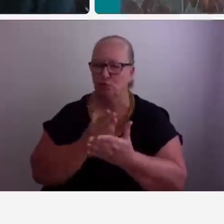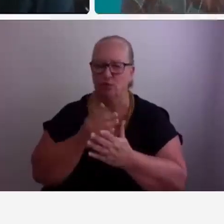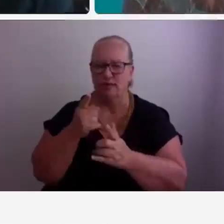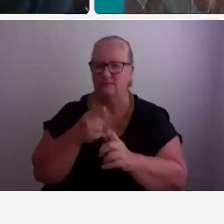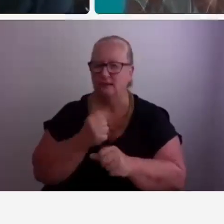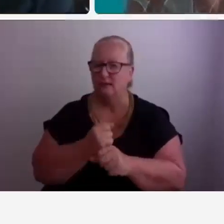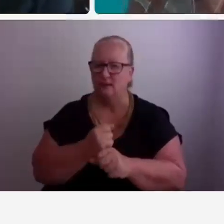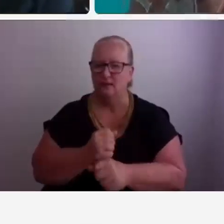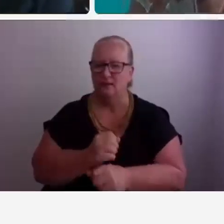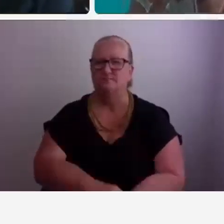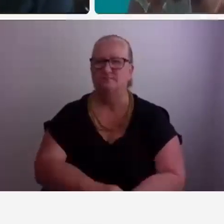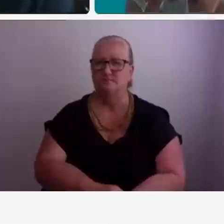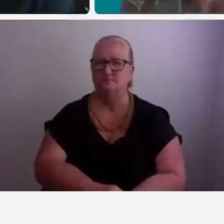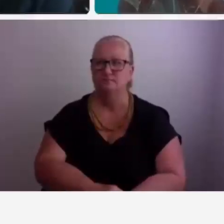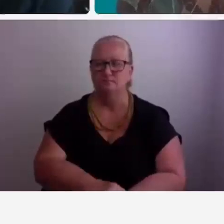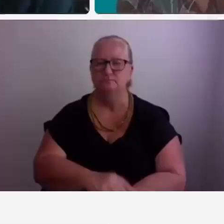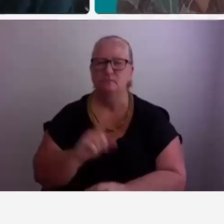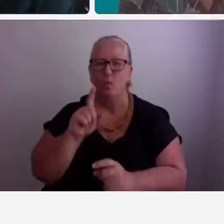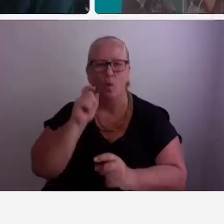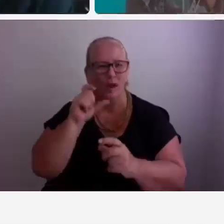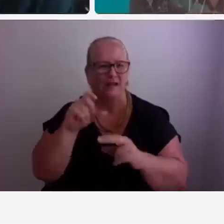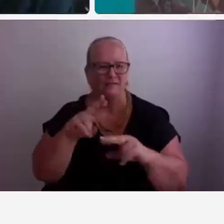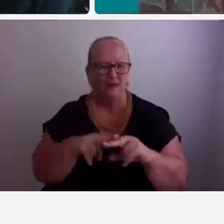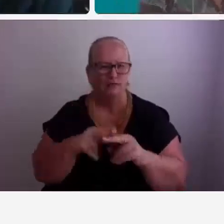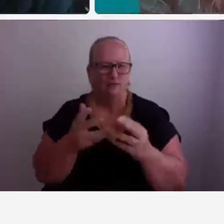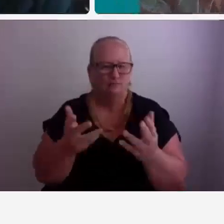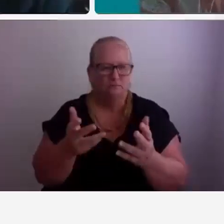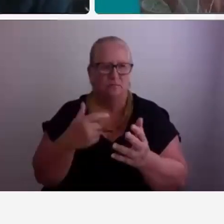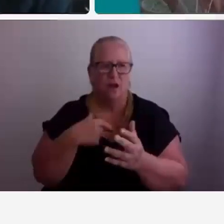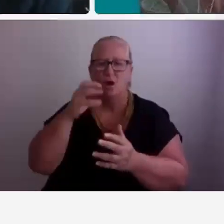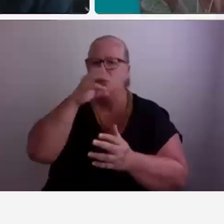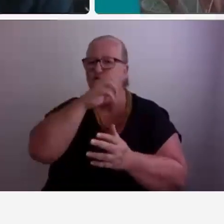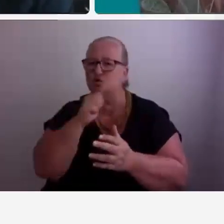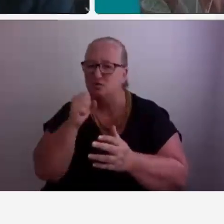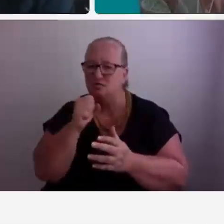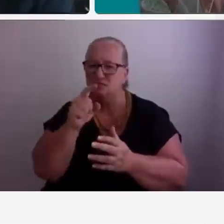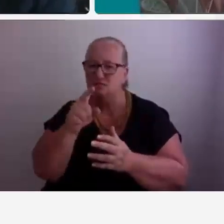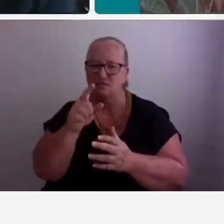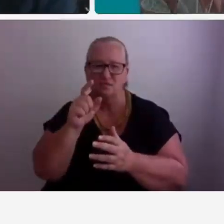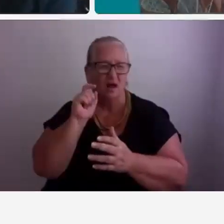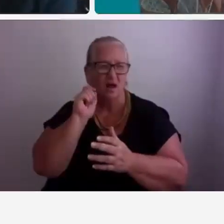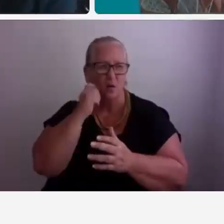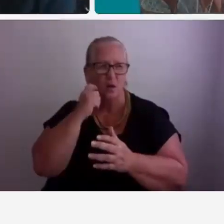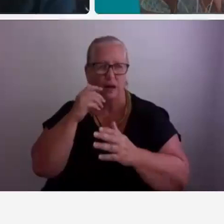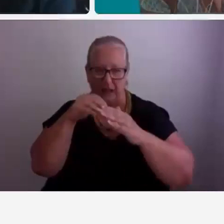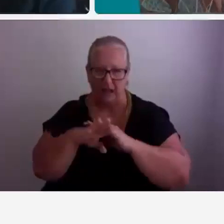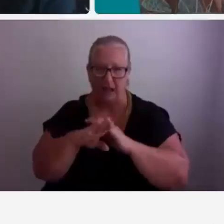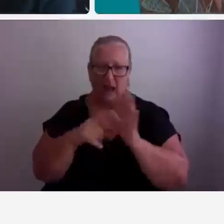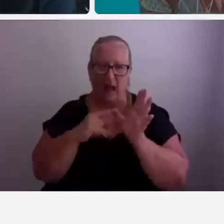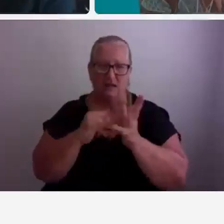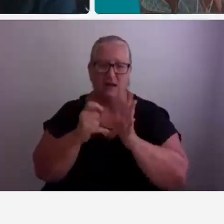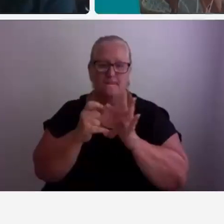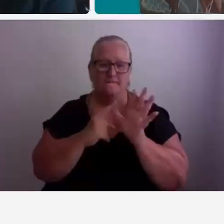what the classification would be. I'd assume they would have entered on the basis of palliative